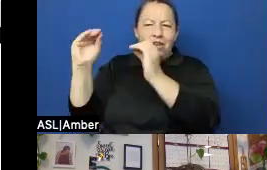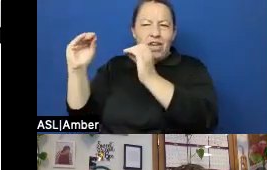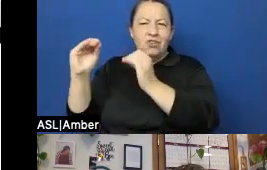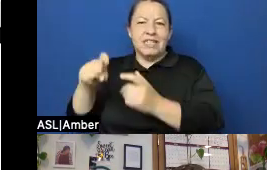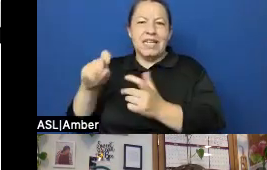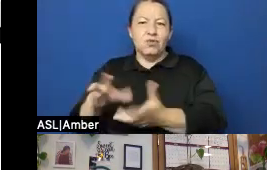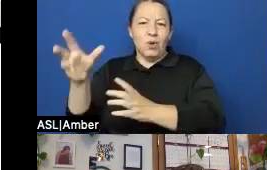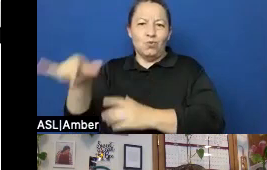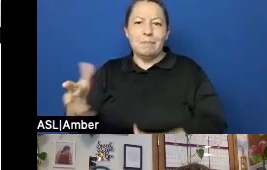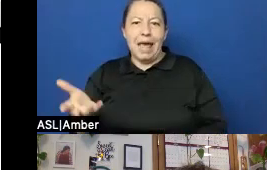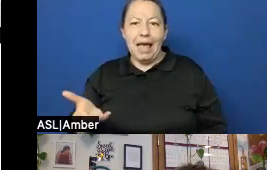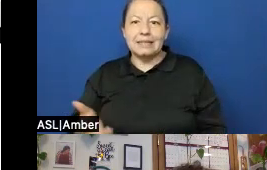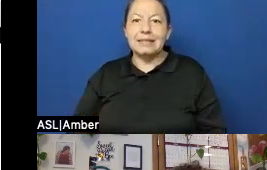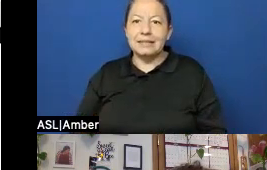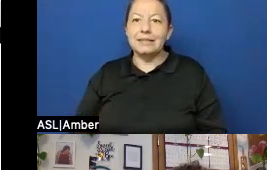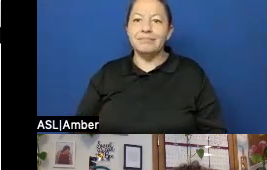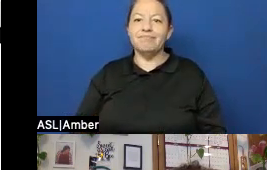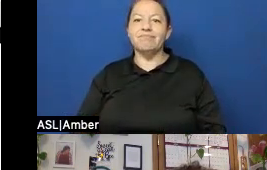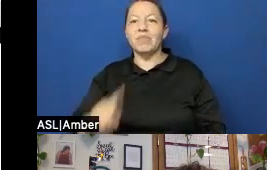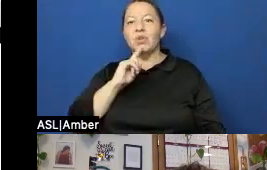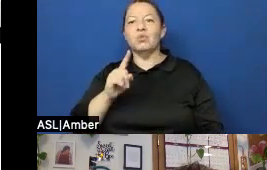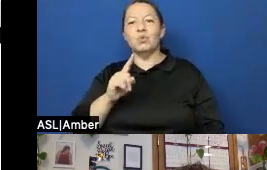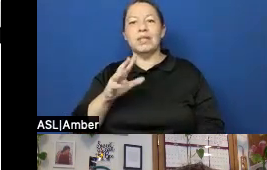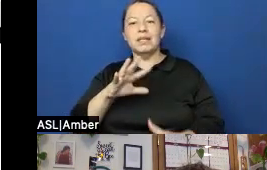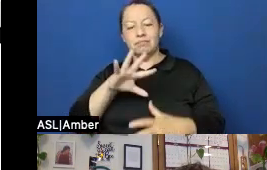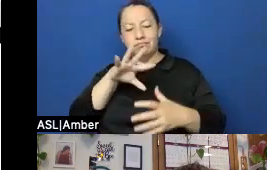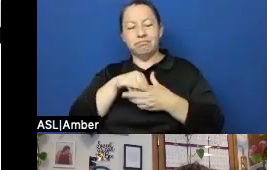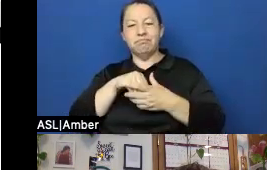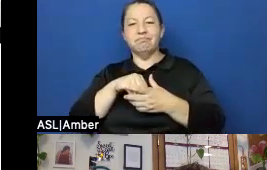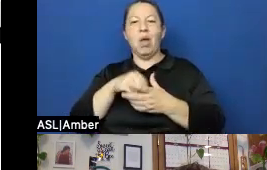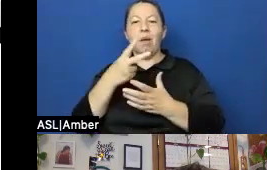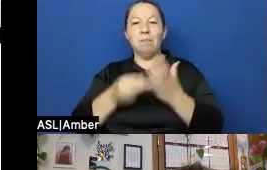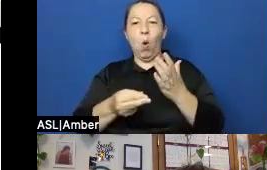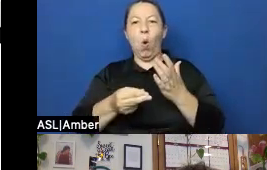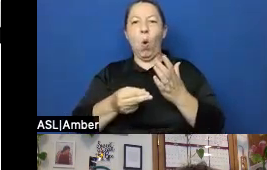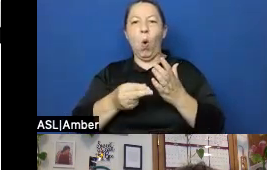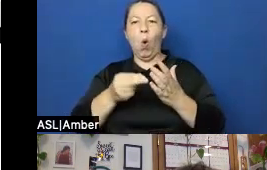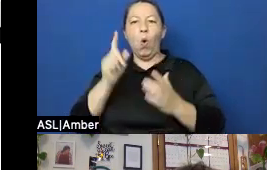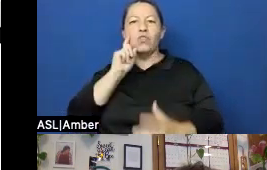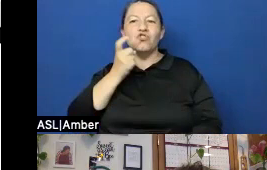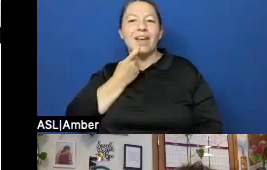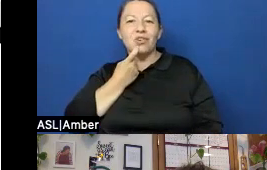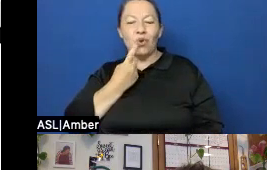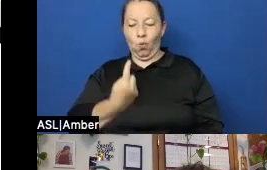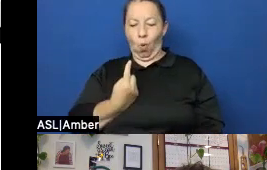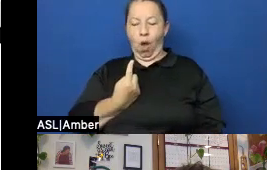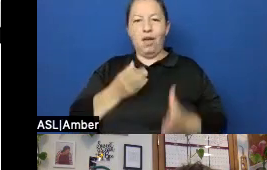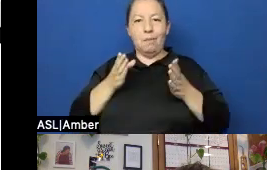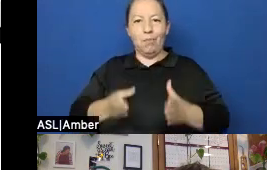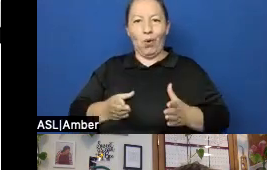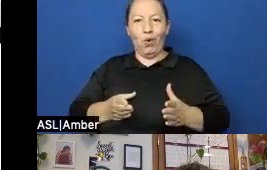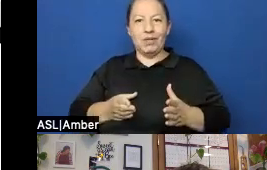okay? It's embodying characteristics of both genders in a single person, so making them a more whole human